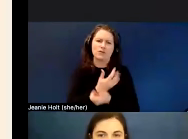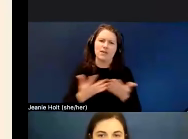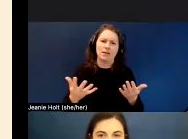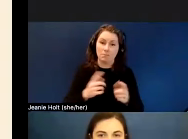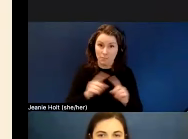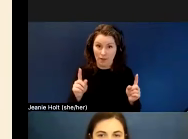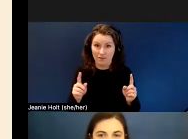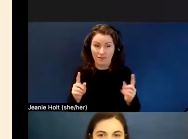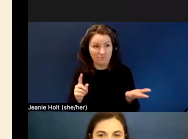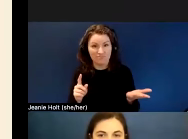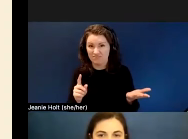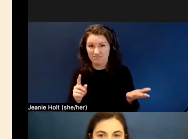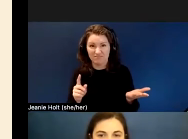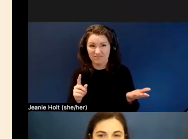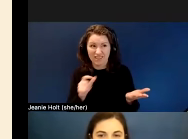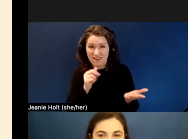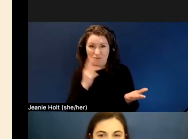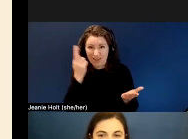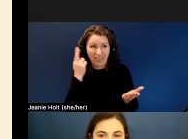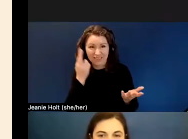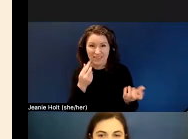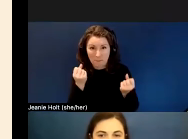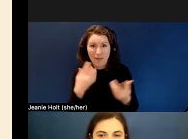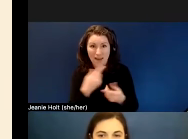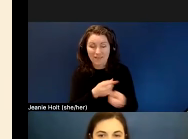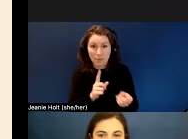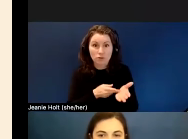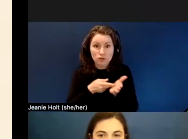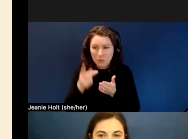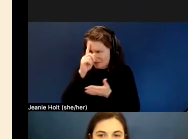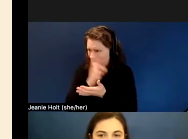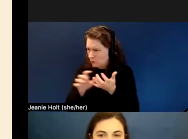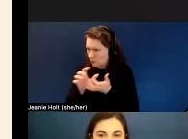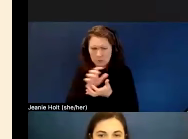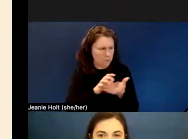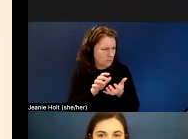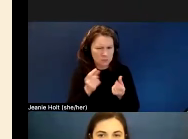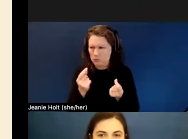but that's unrealistic. And a lot of them are genuinely very confused